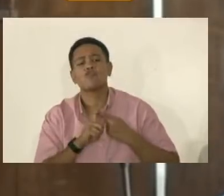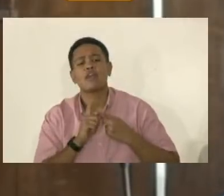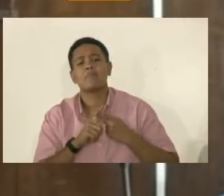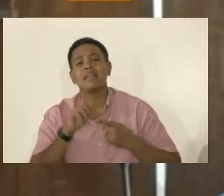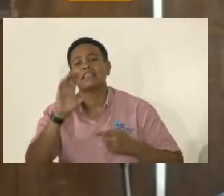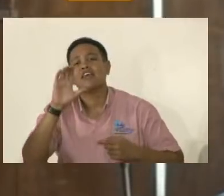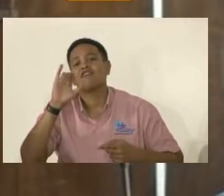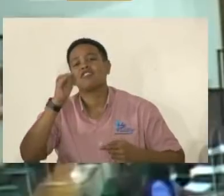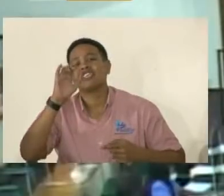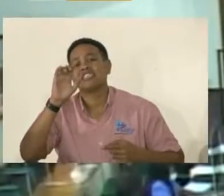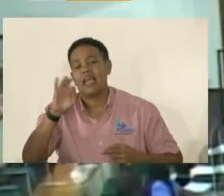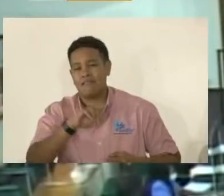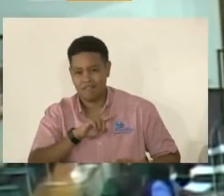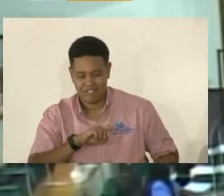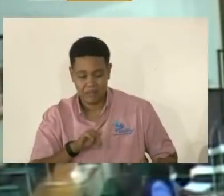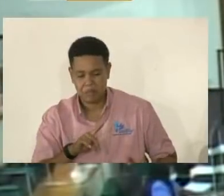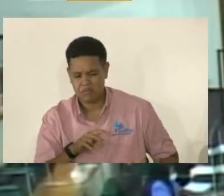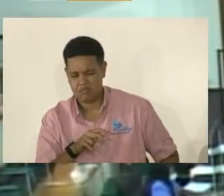JCF.